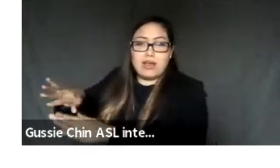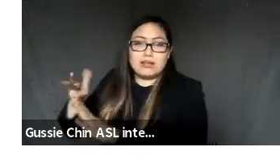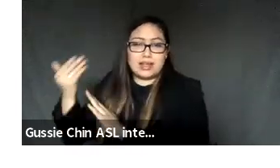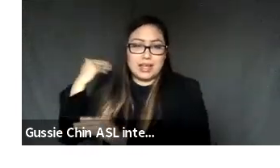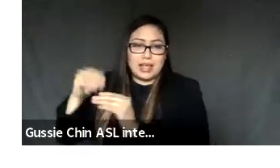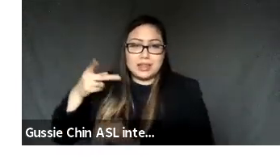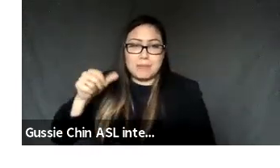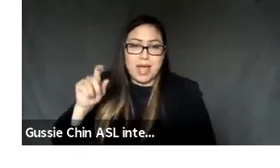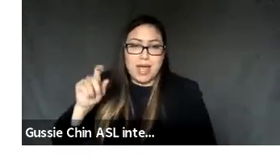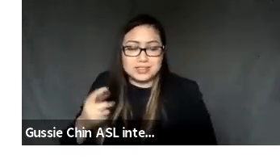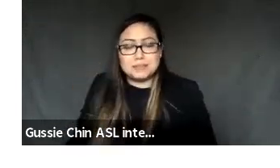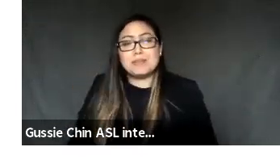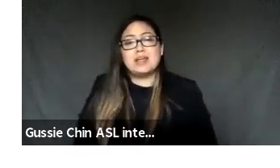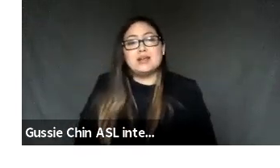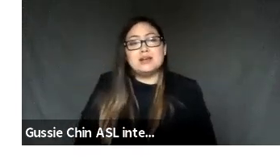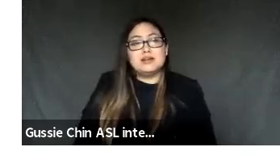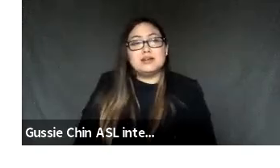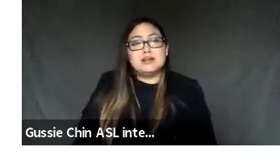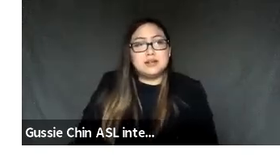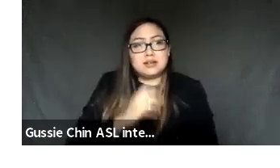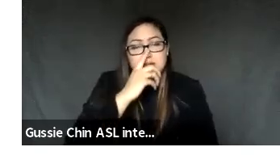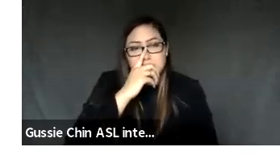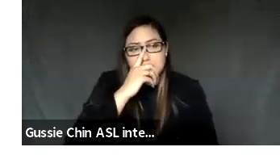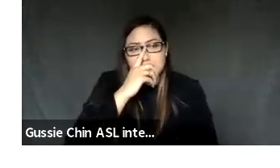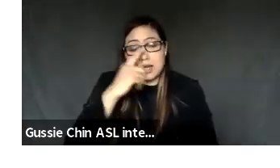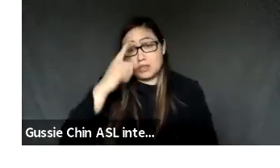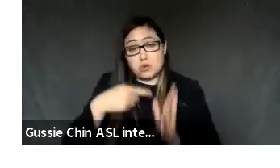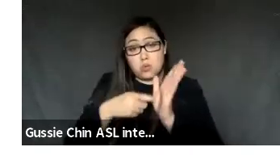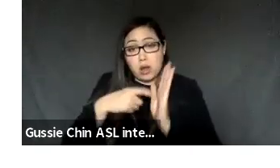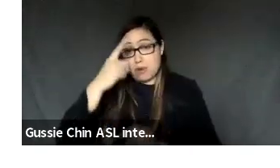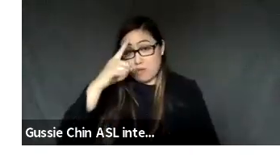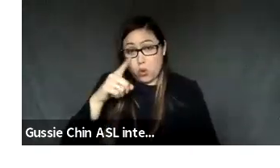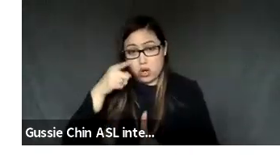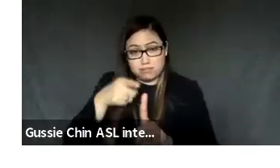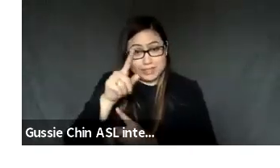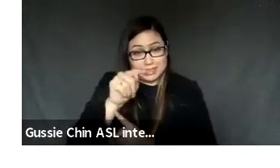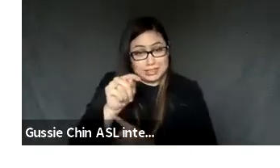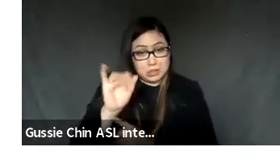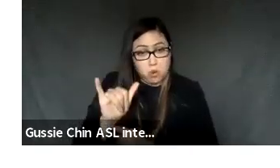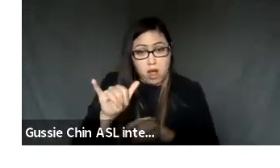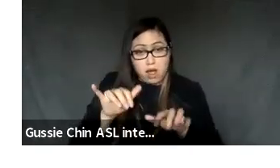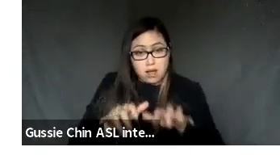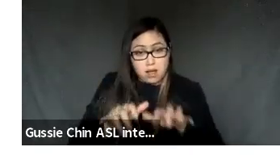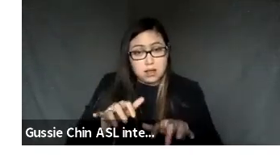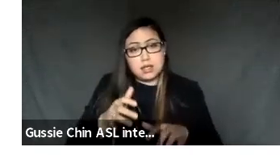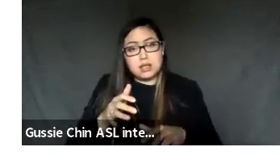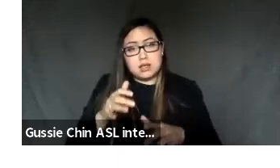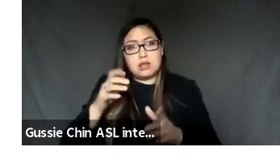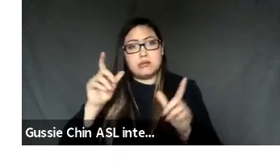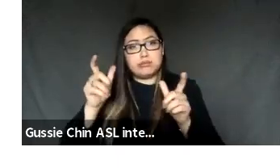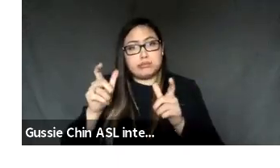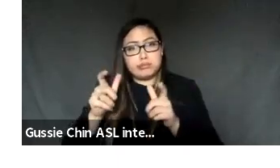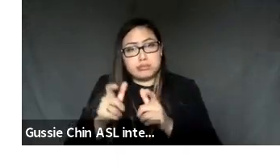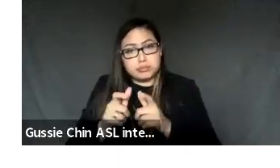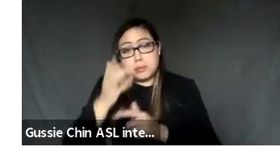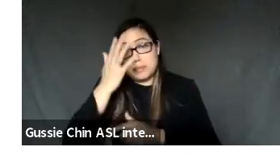is an understanding, and I think the requirement for TTYs is fewer and fewer, just because